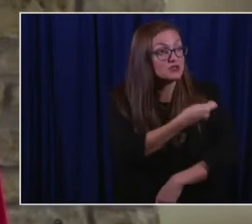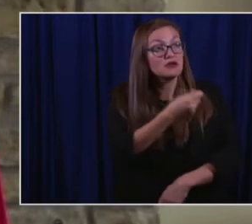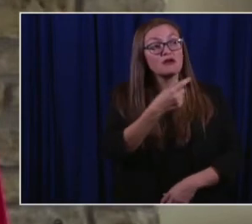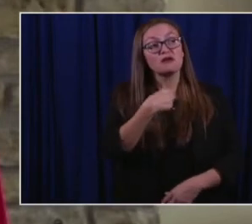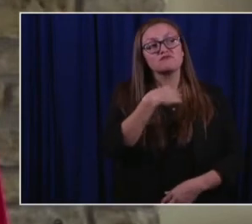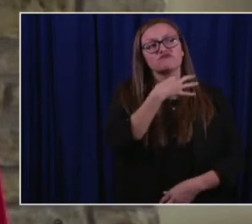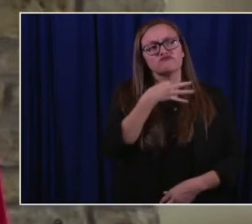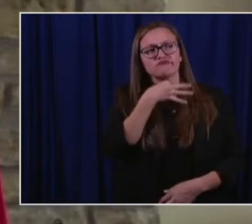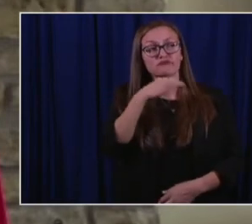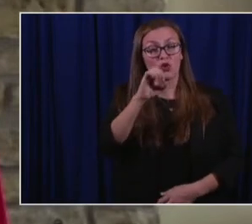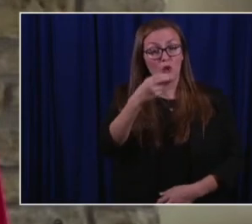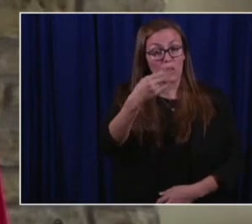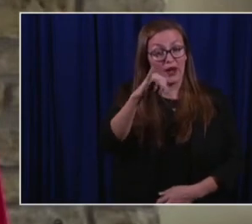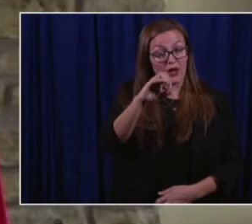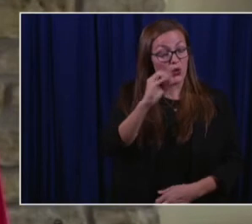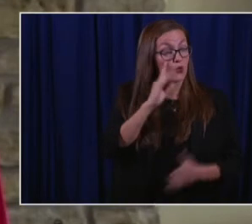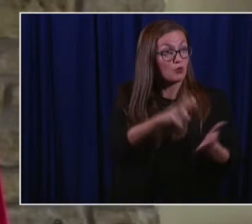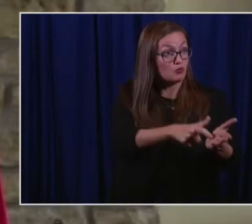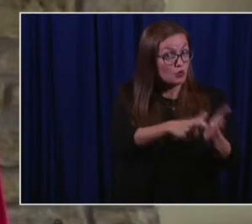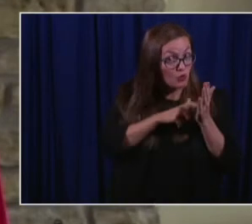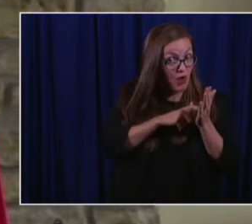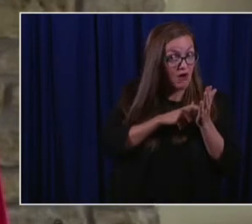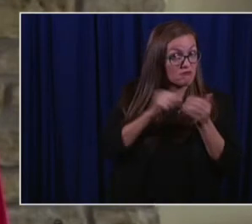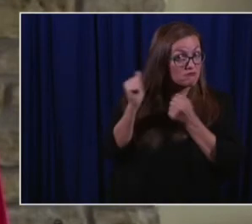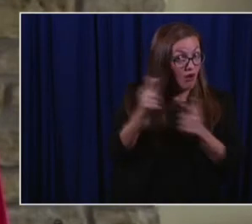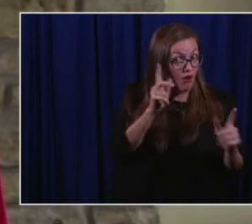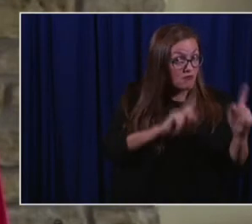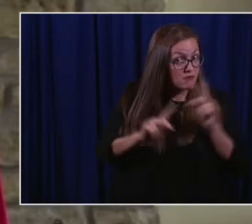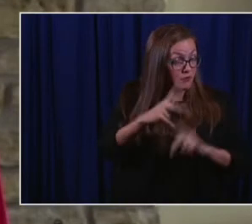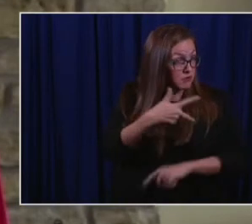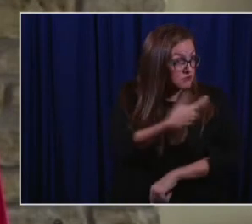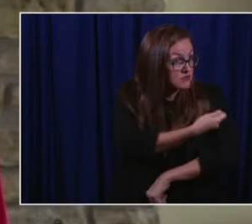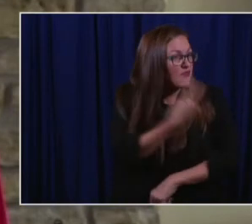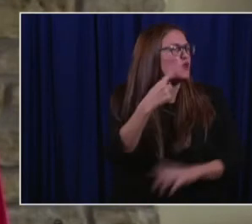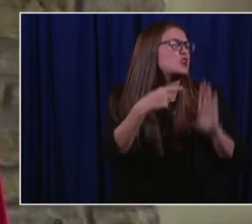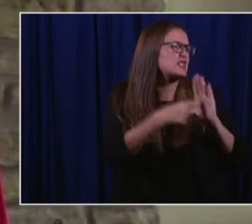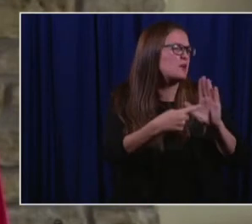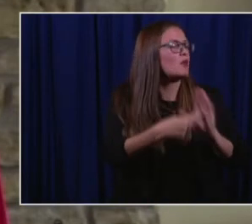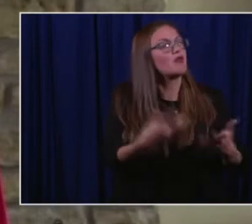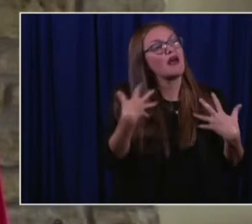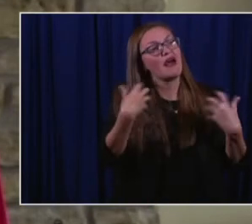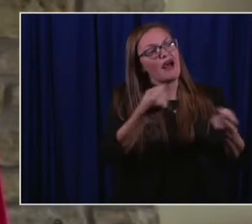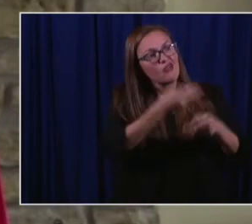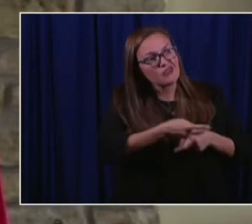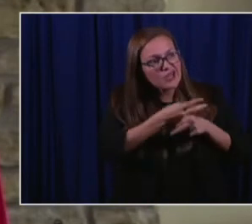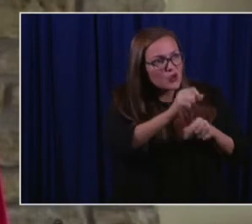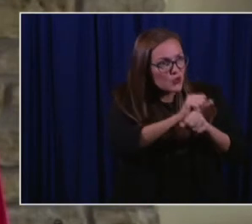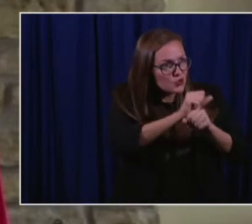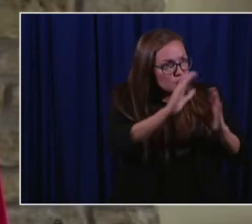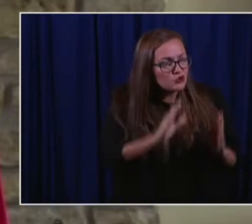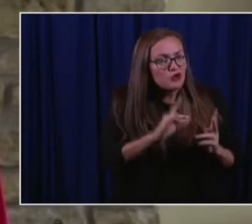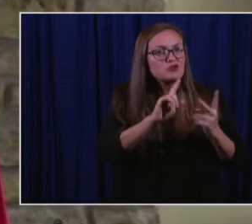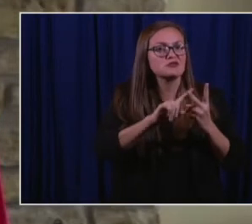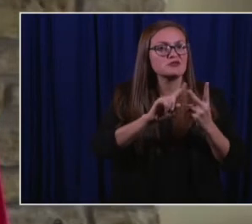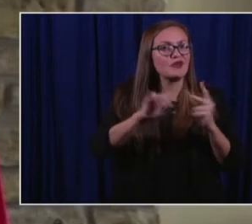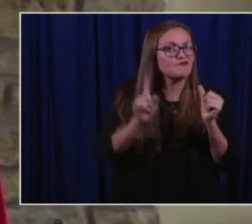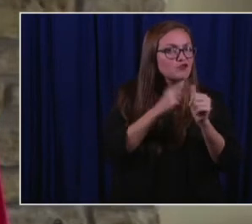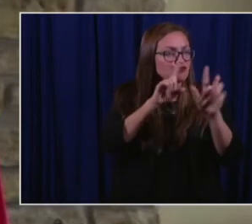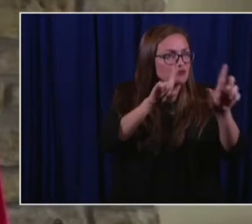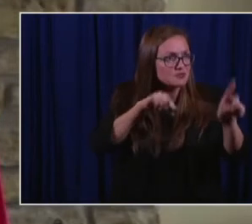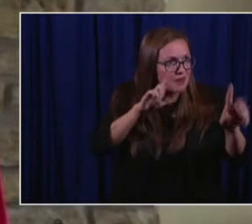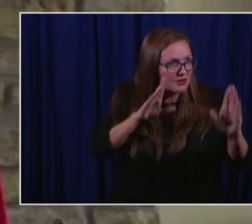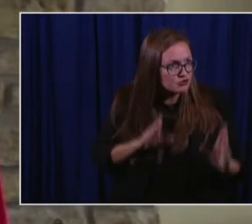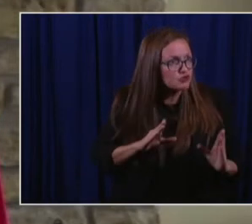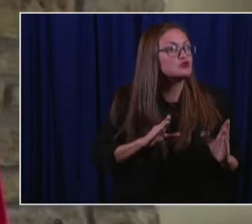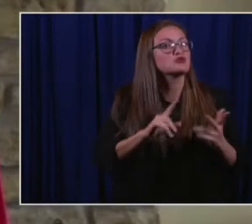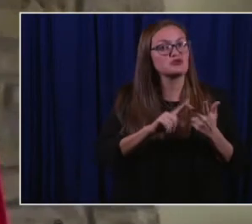require vaccinations of, for example, healthcare workers, first responders, and nursing home workers?